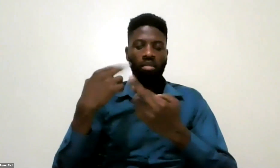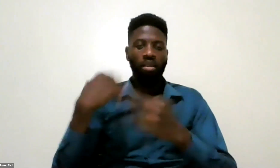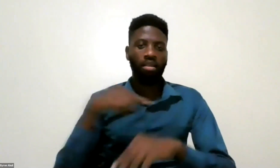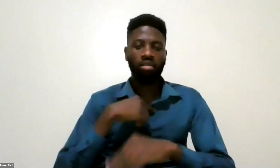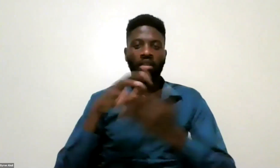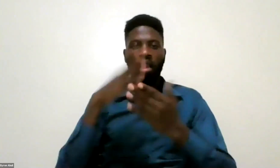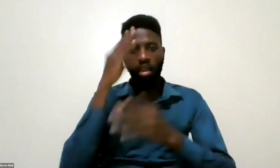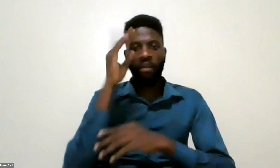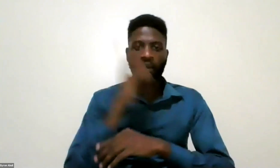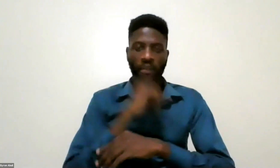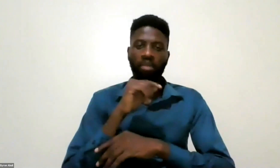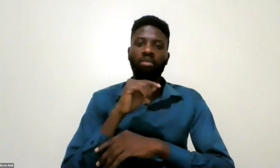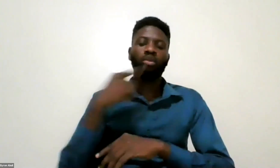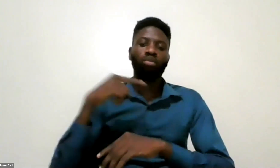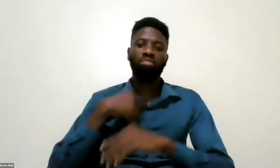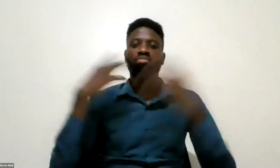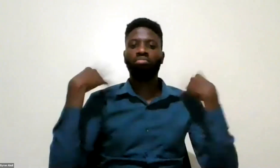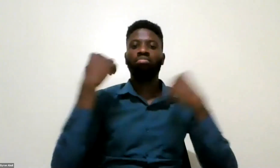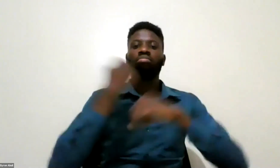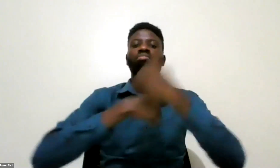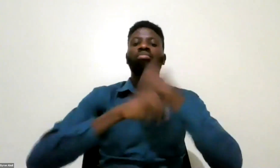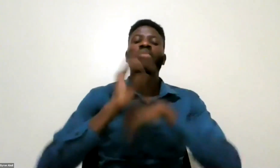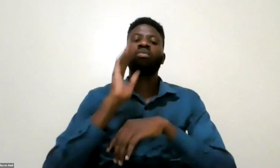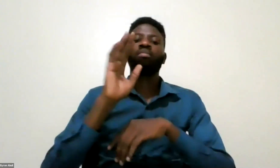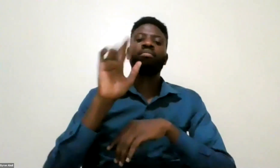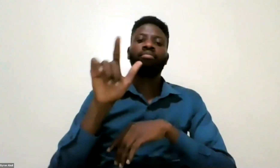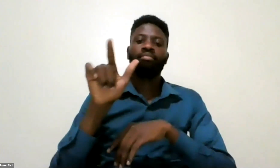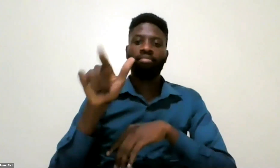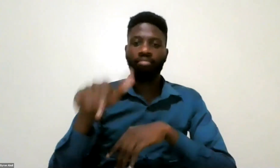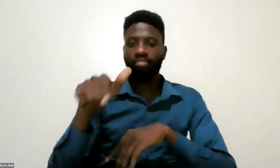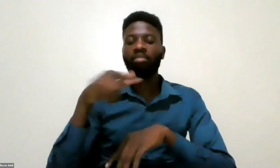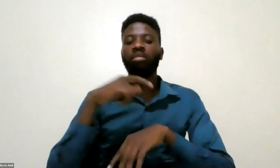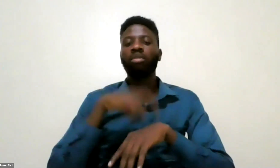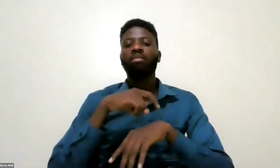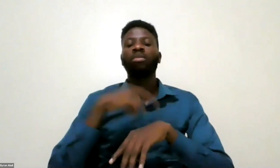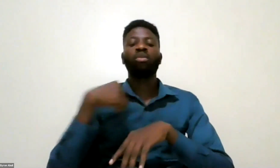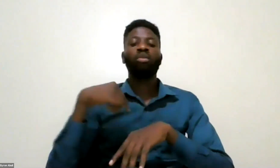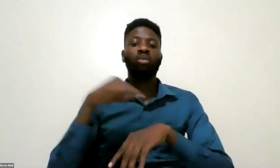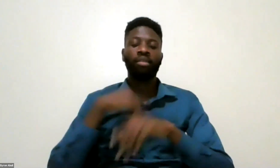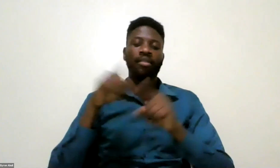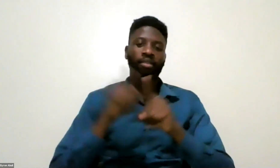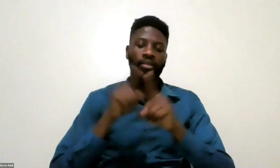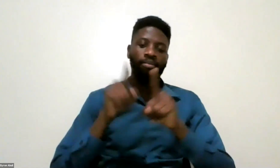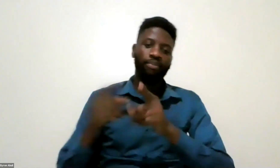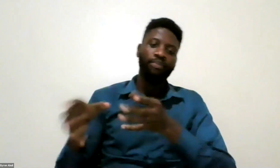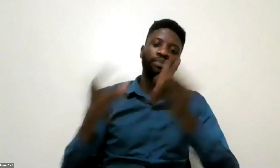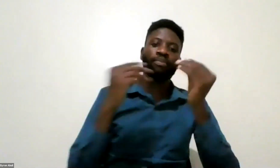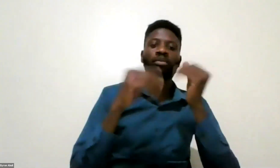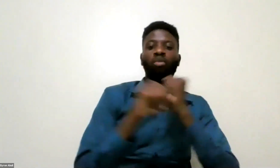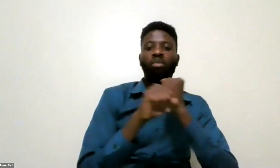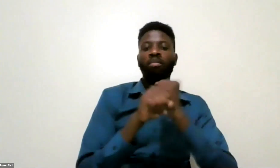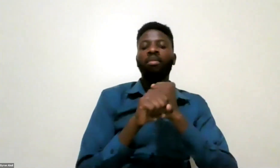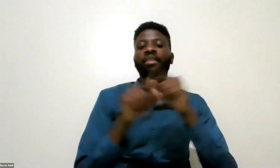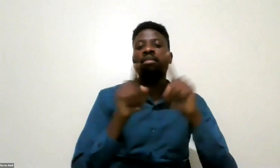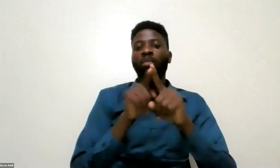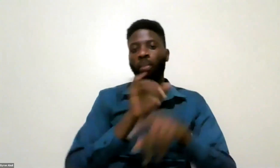and we'll put it into practice later when we are going into the job market, or for those who are there